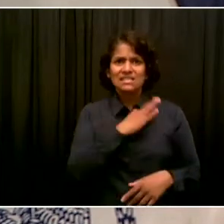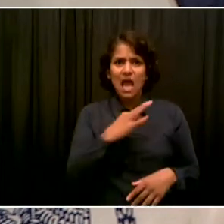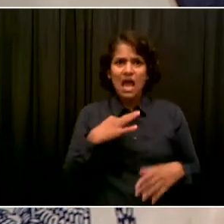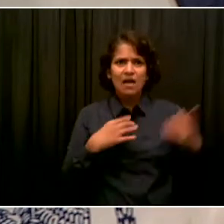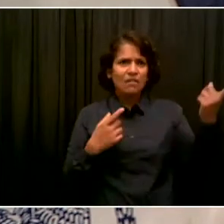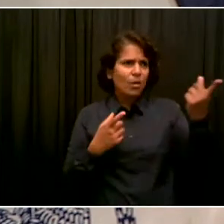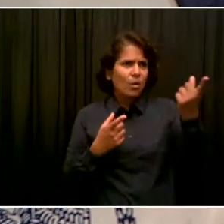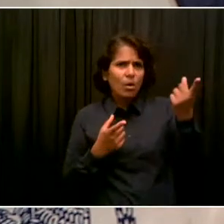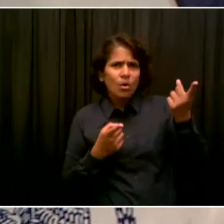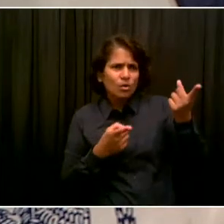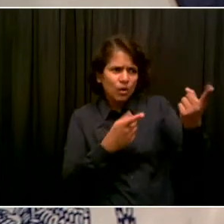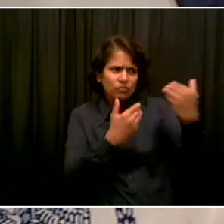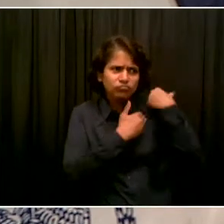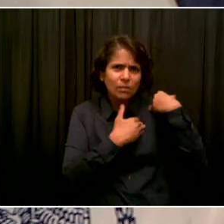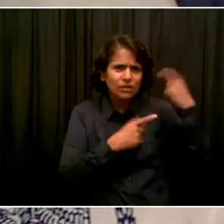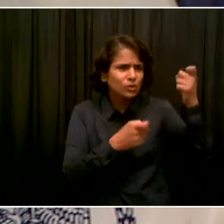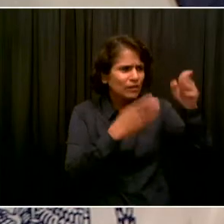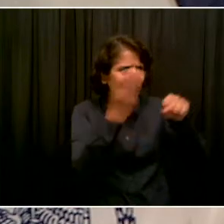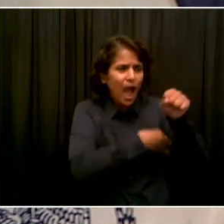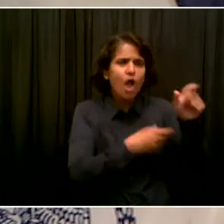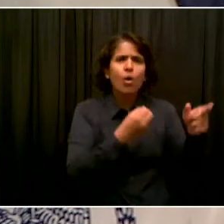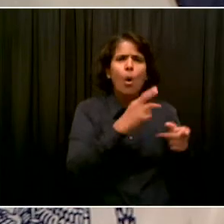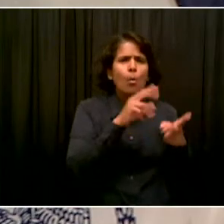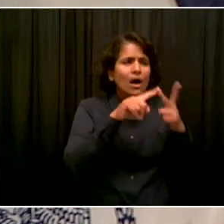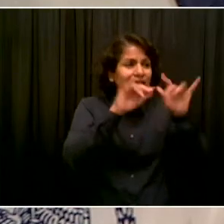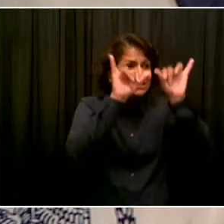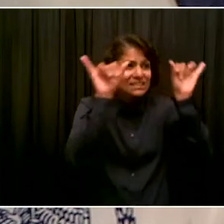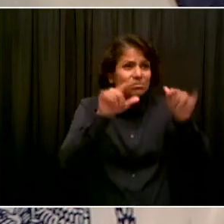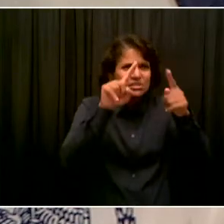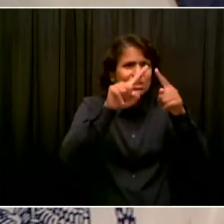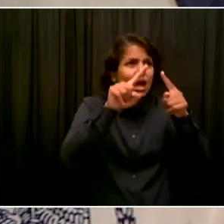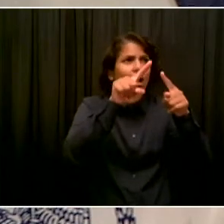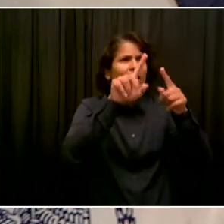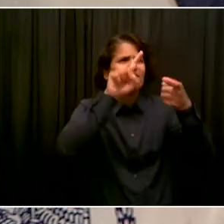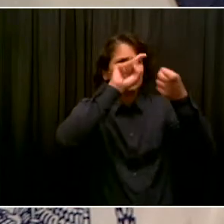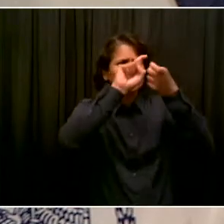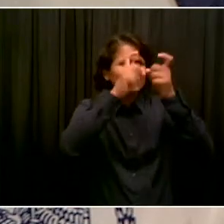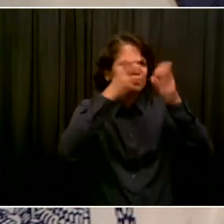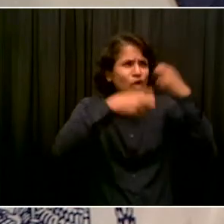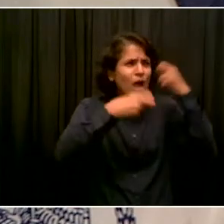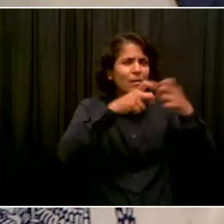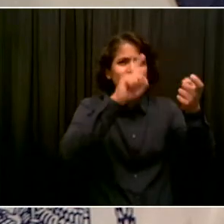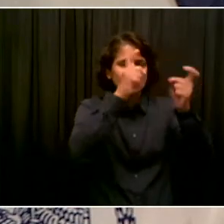But I don't have those full investigations done yet. Go ahead, Emma.